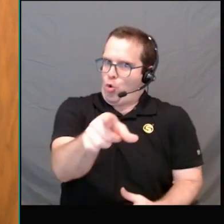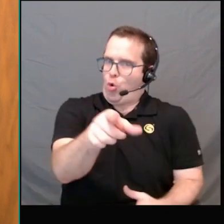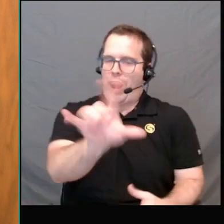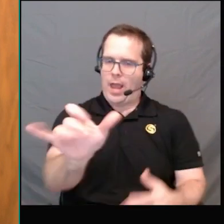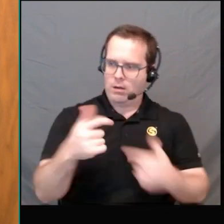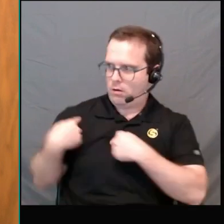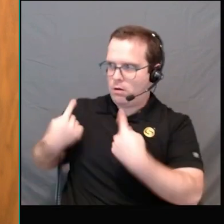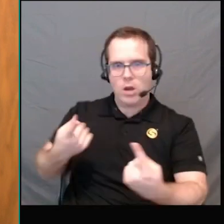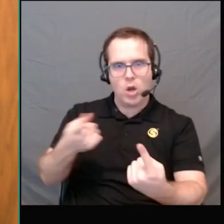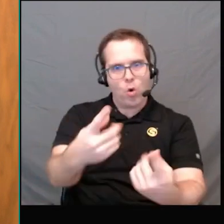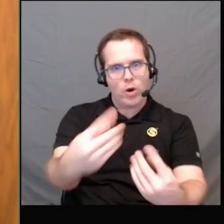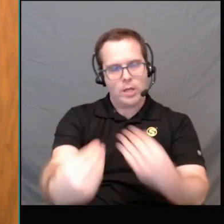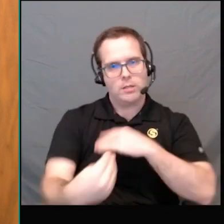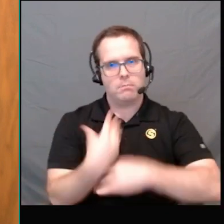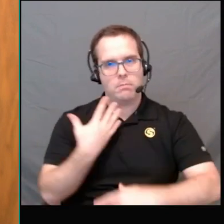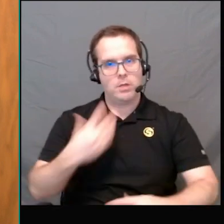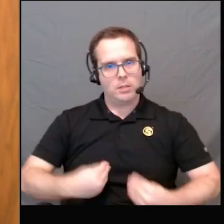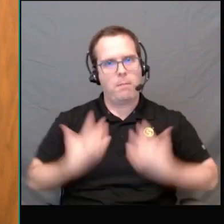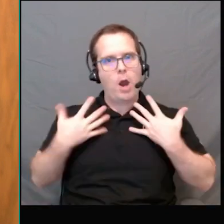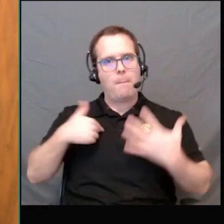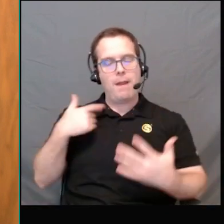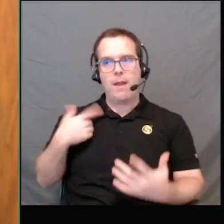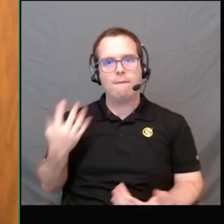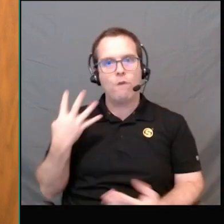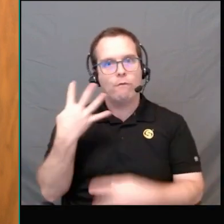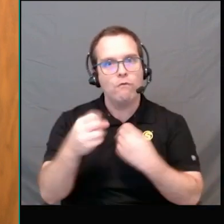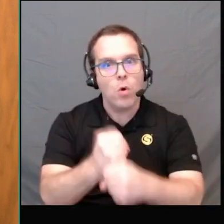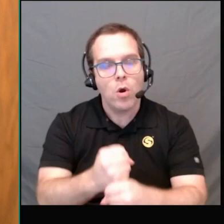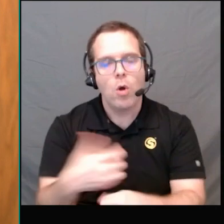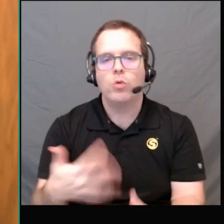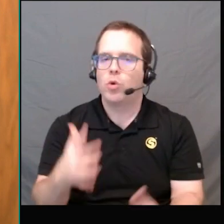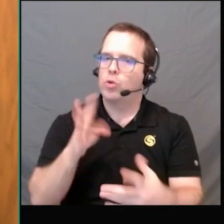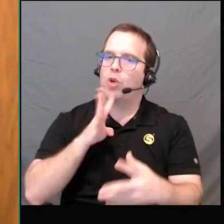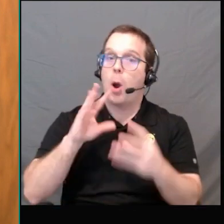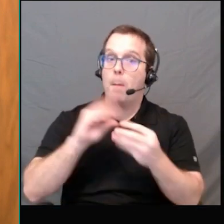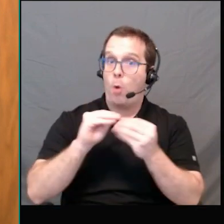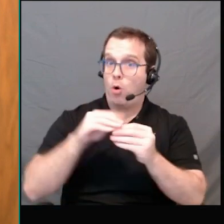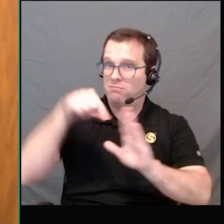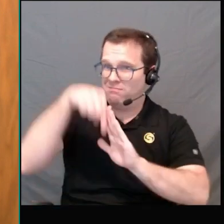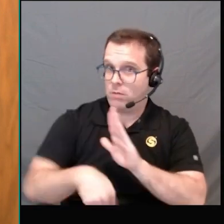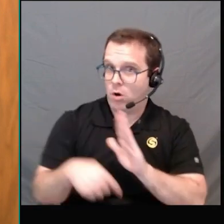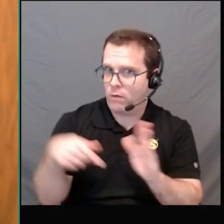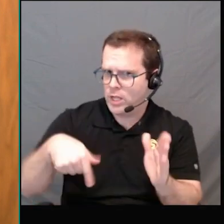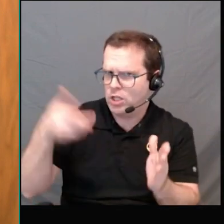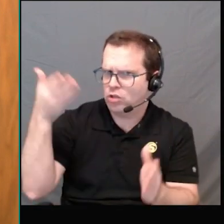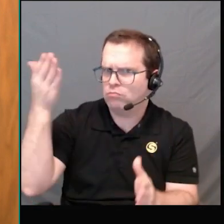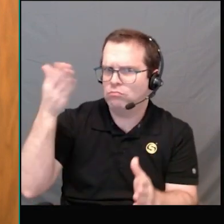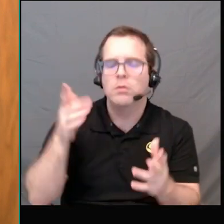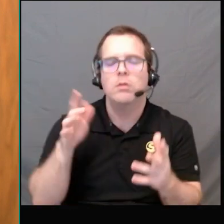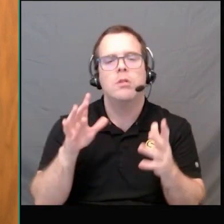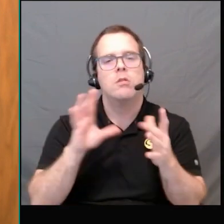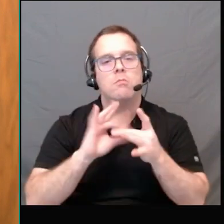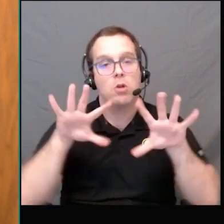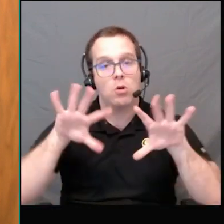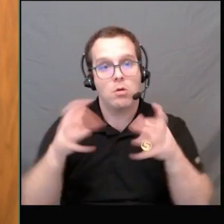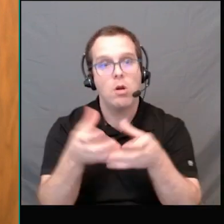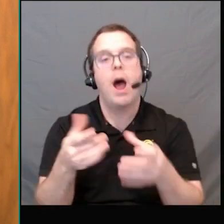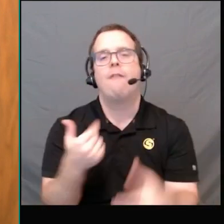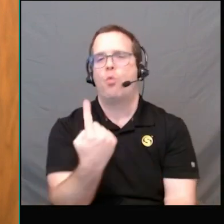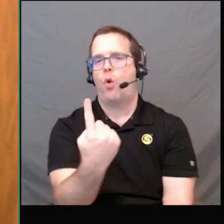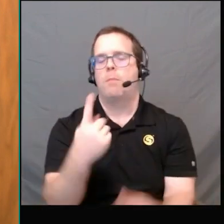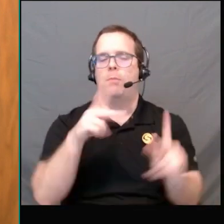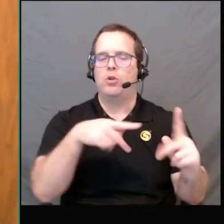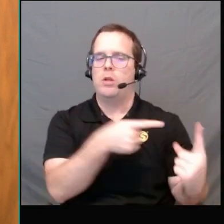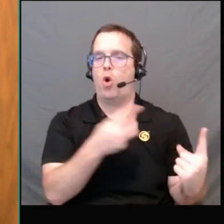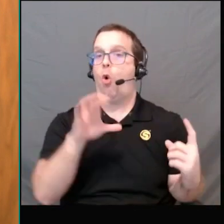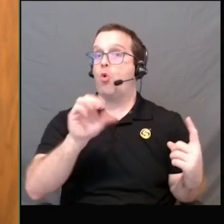the last 4 years. To talk more in detail about this year's show, I'd like to introduce one of the core members of the gaming ecosystem team,